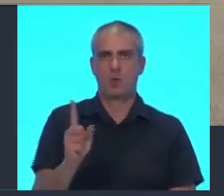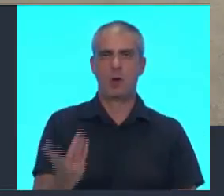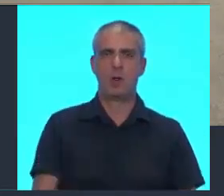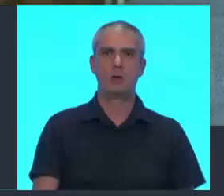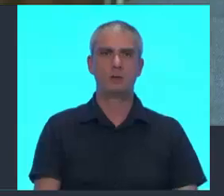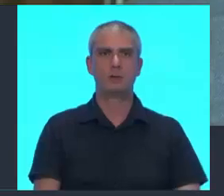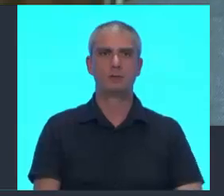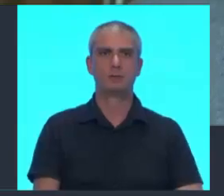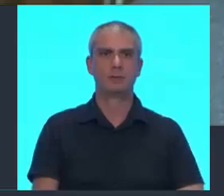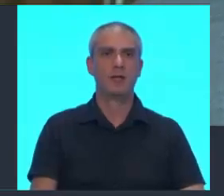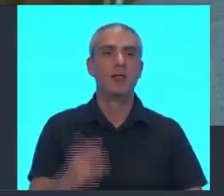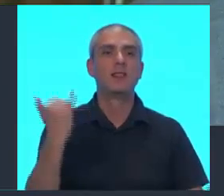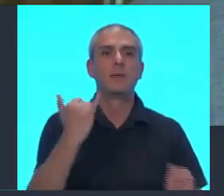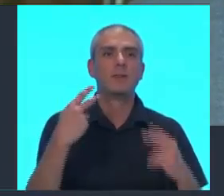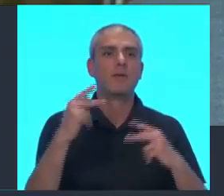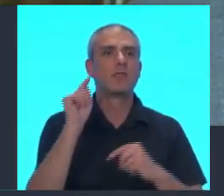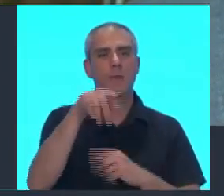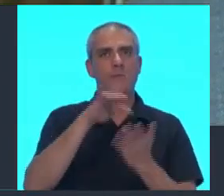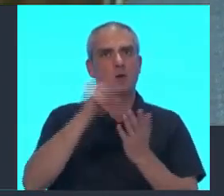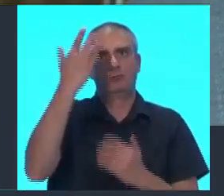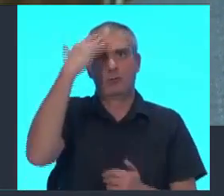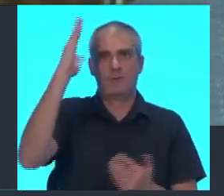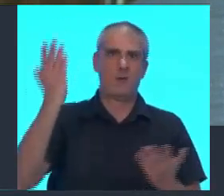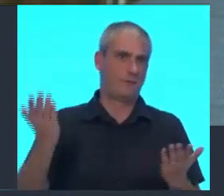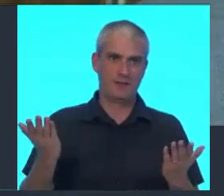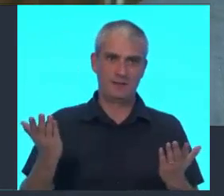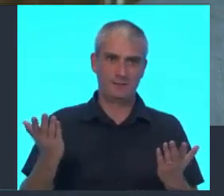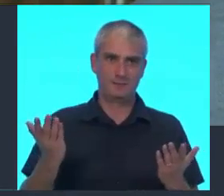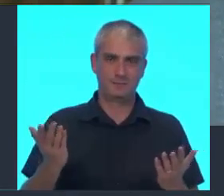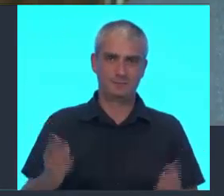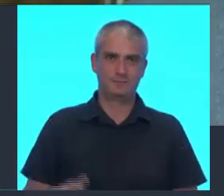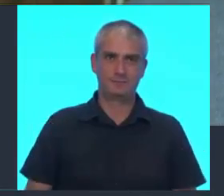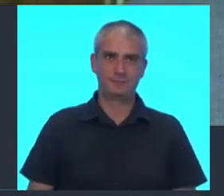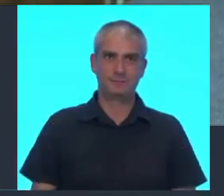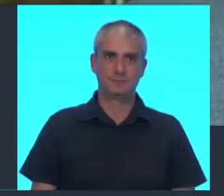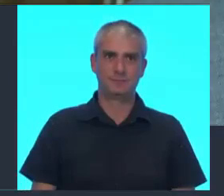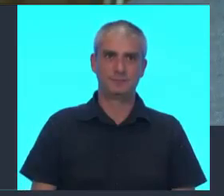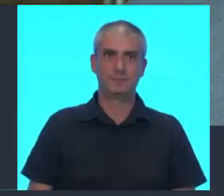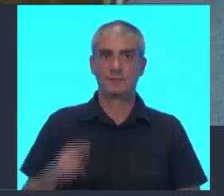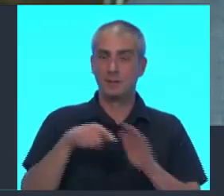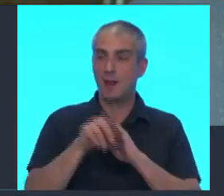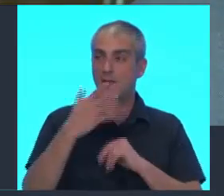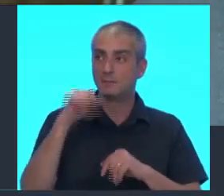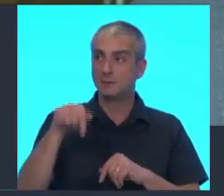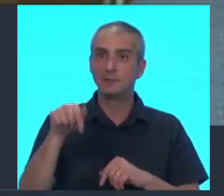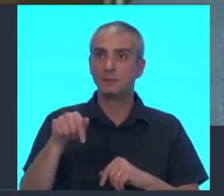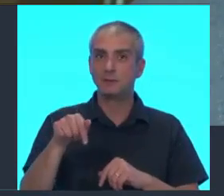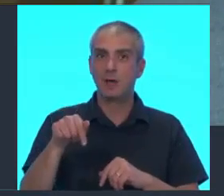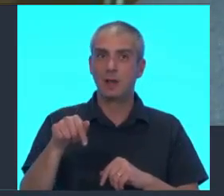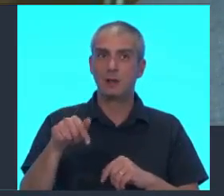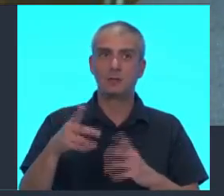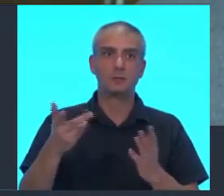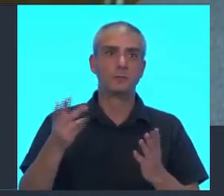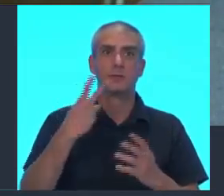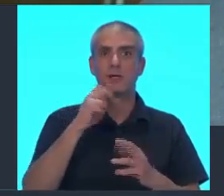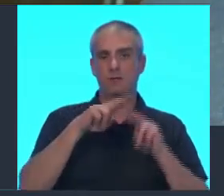safe place. To go to the unknown is always fearful. So the refugees who have been in Israel would prefer